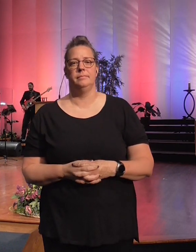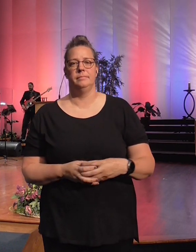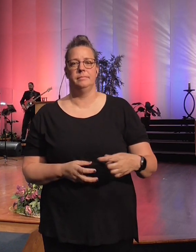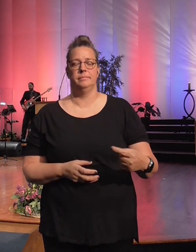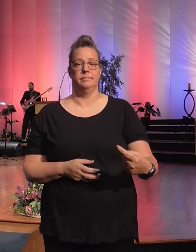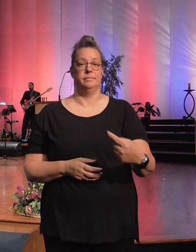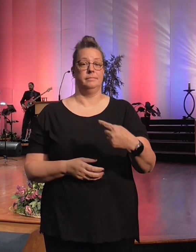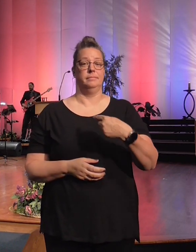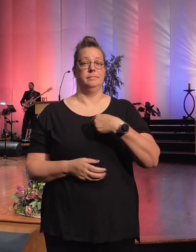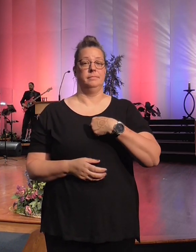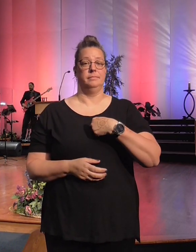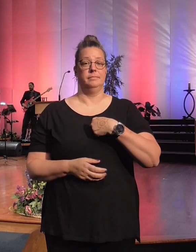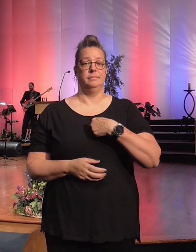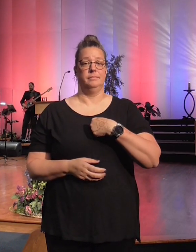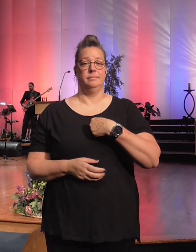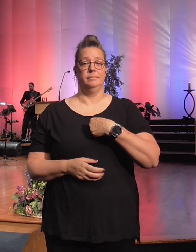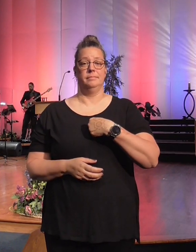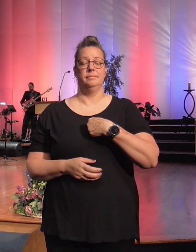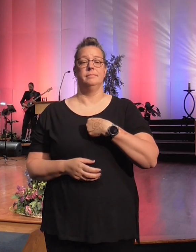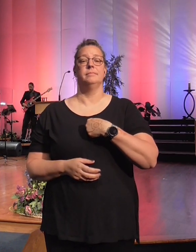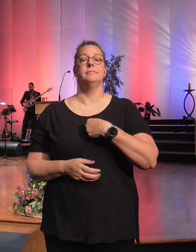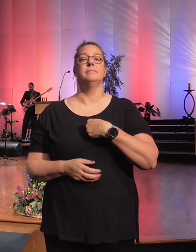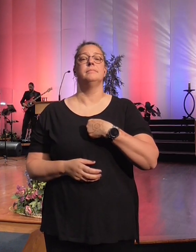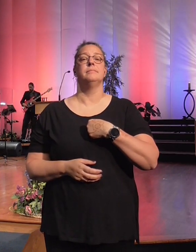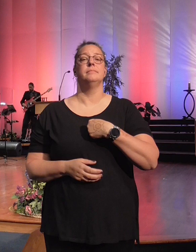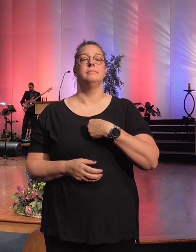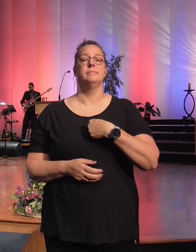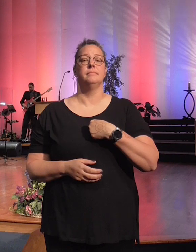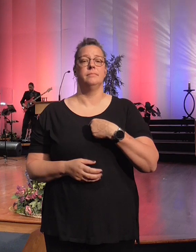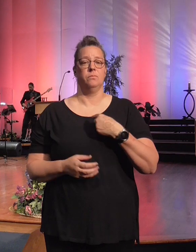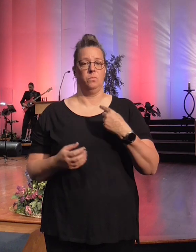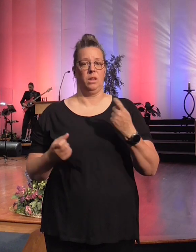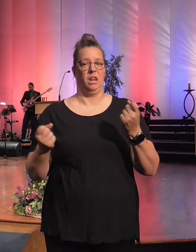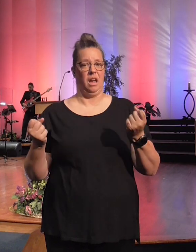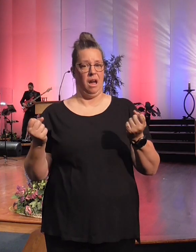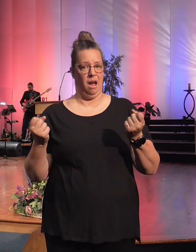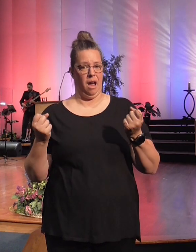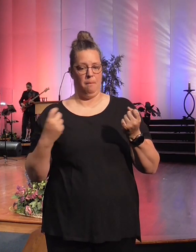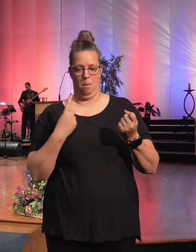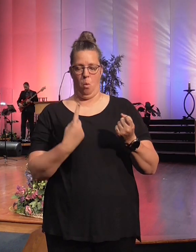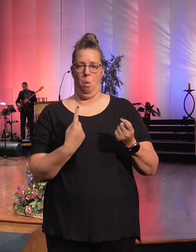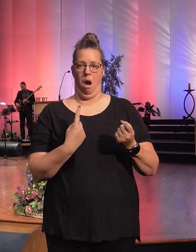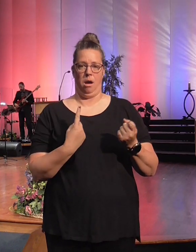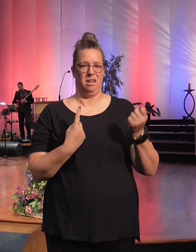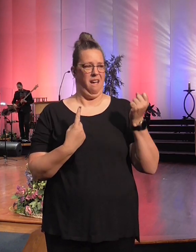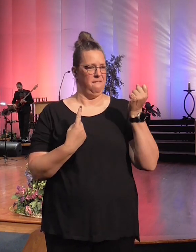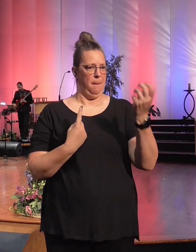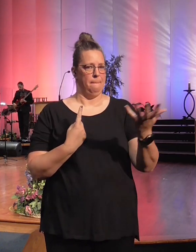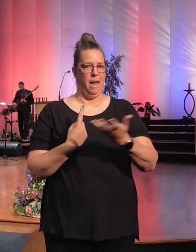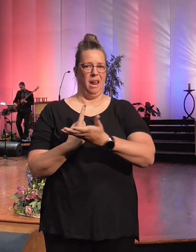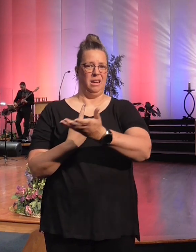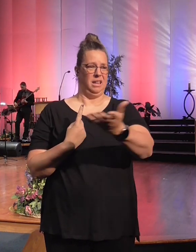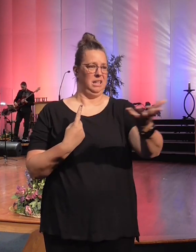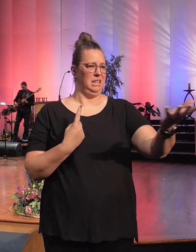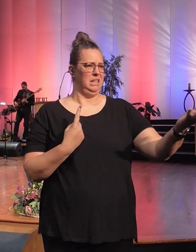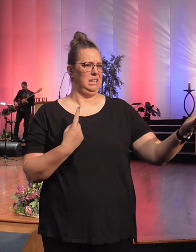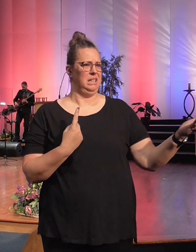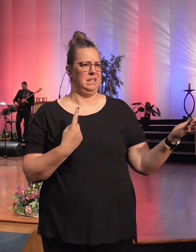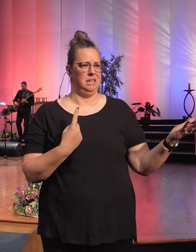I am one of many with just